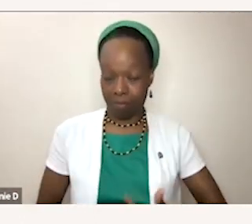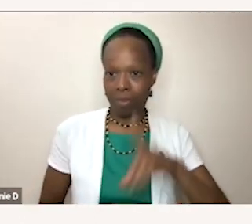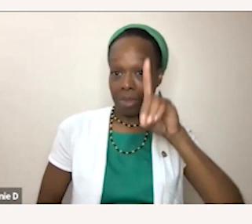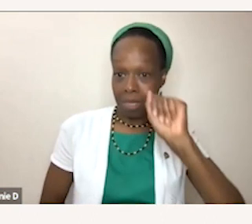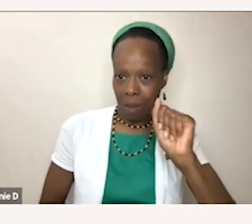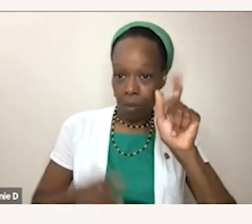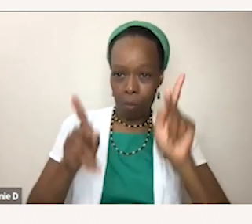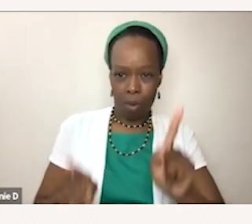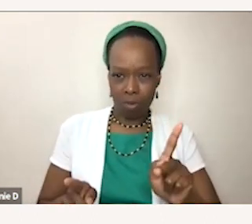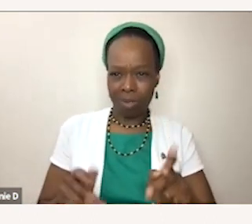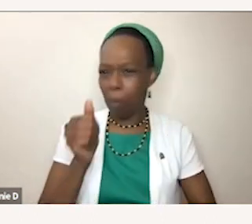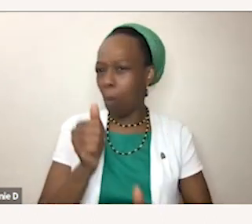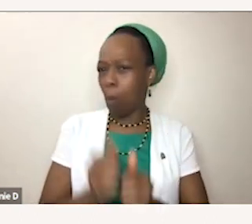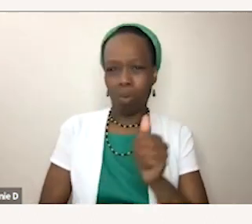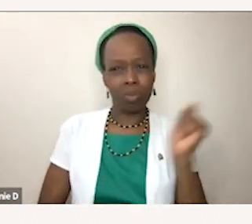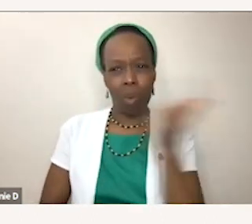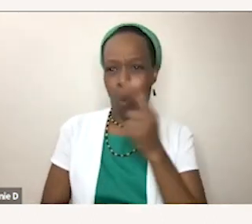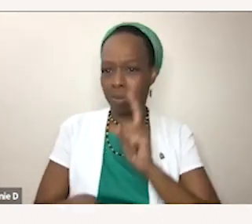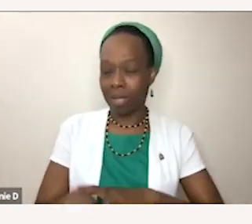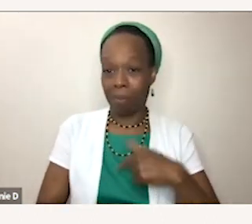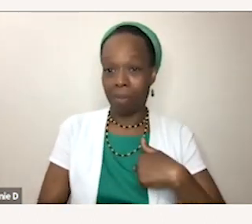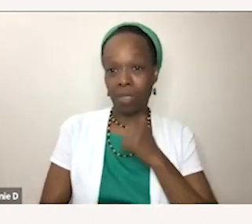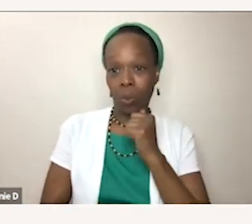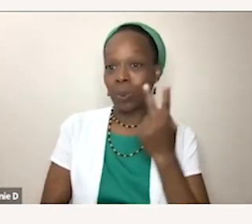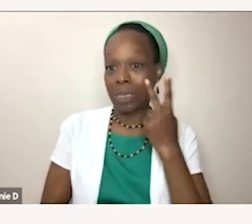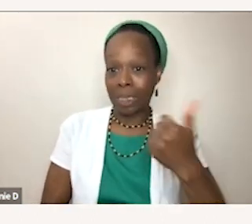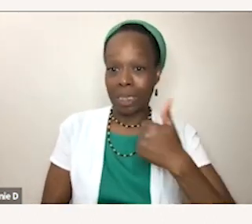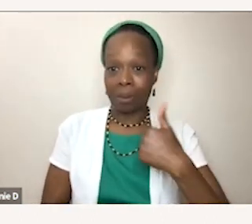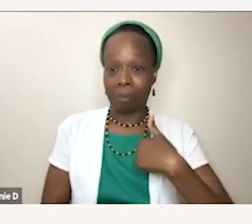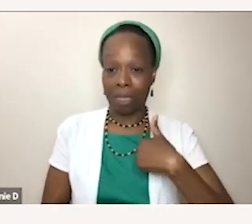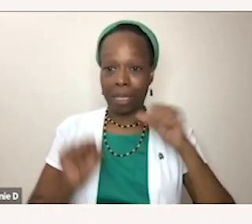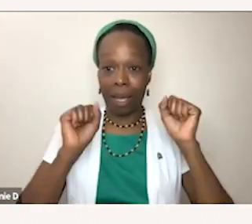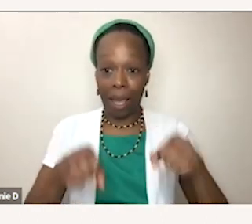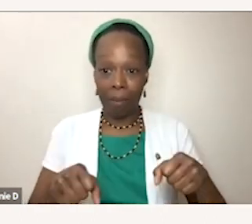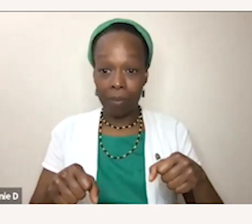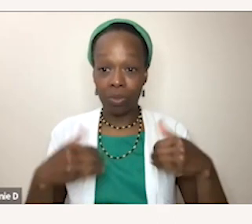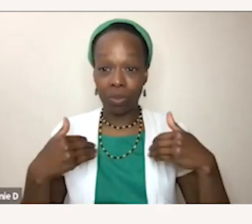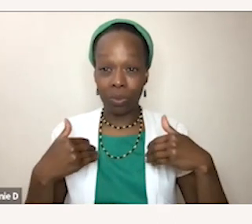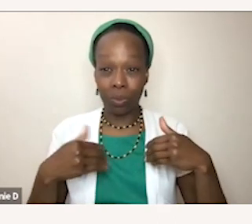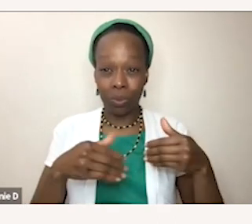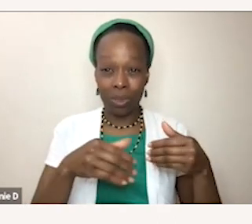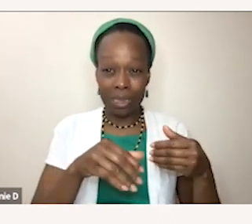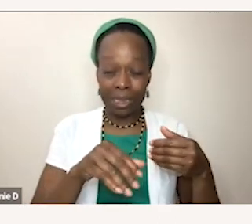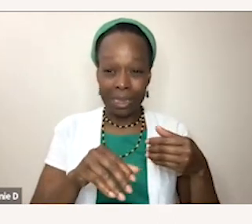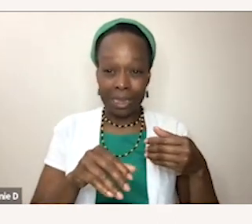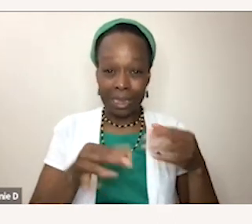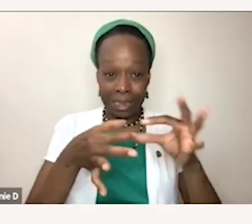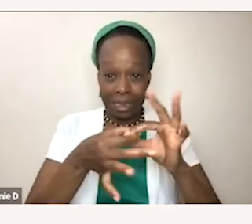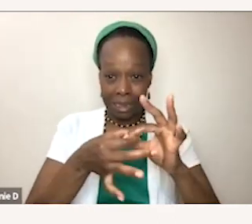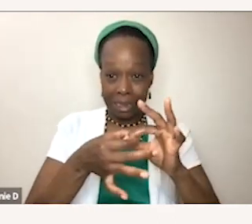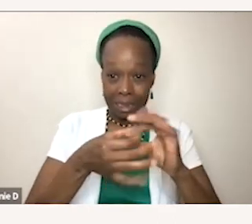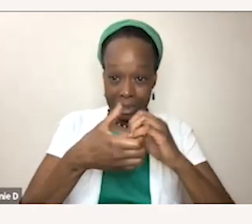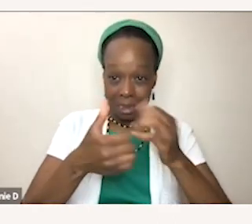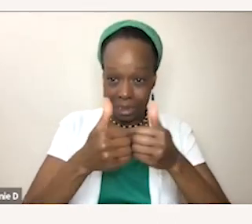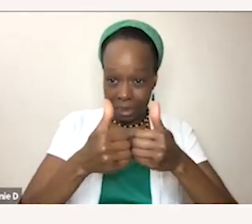all the time. I don't really see that I'm able to extract my disability from